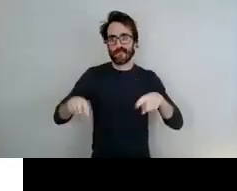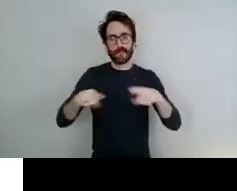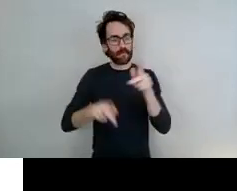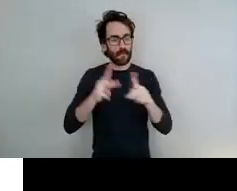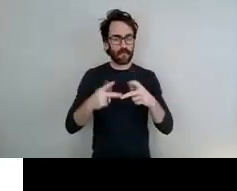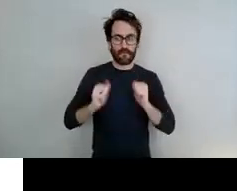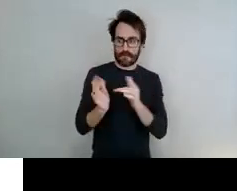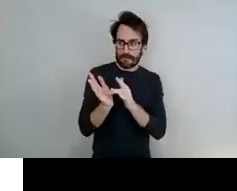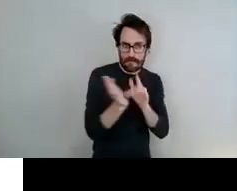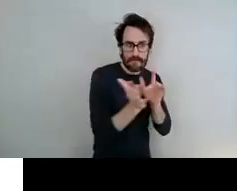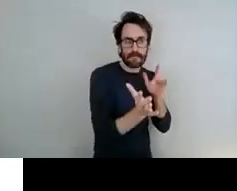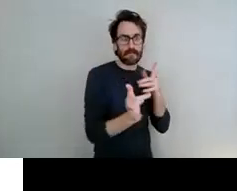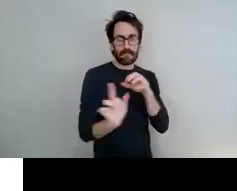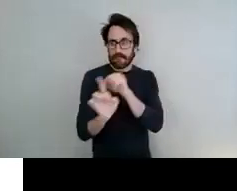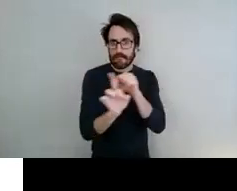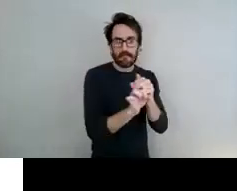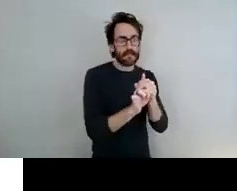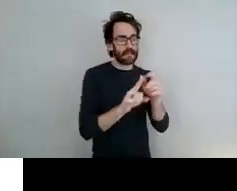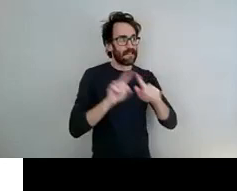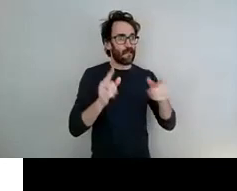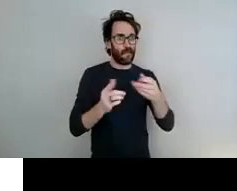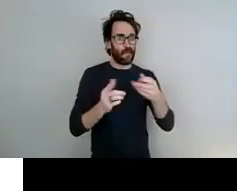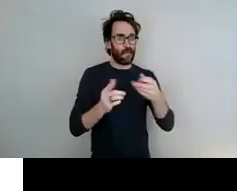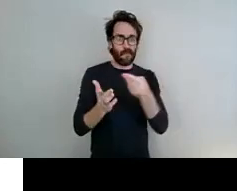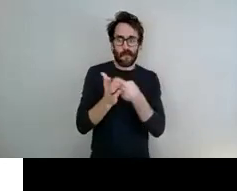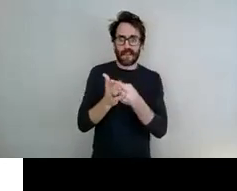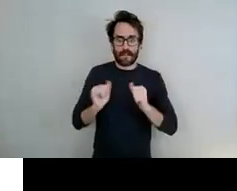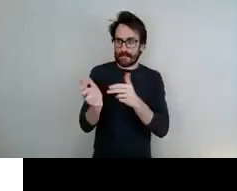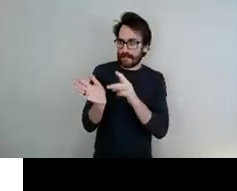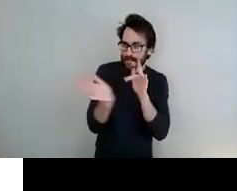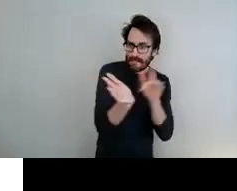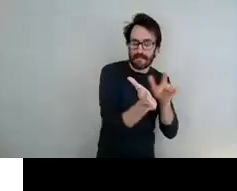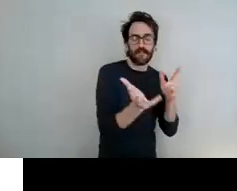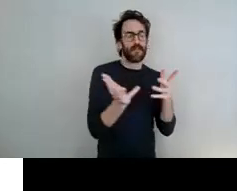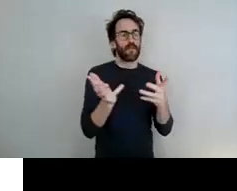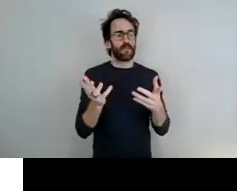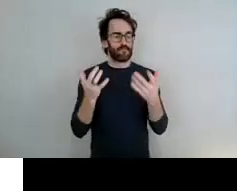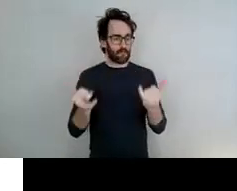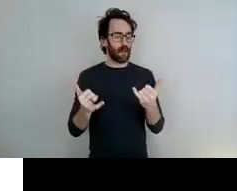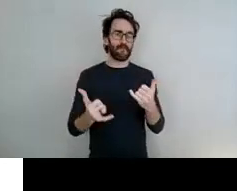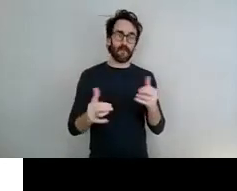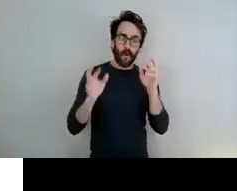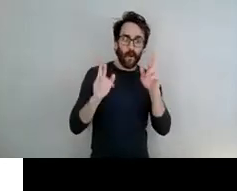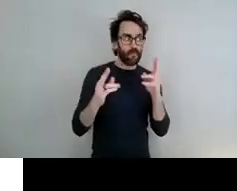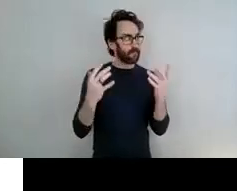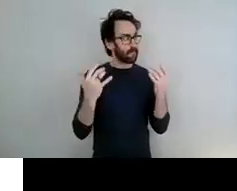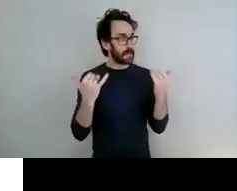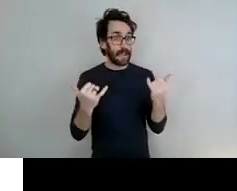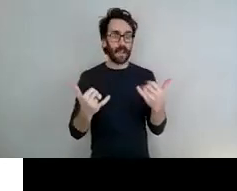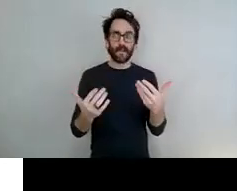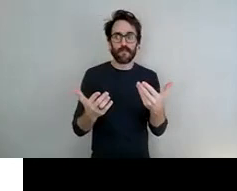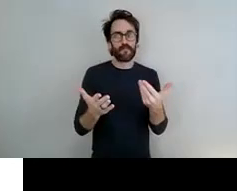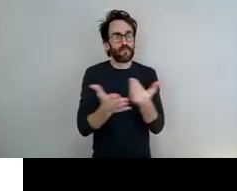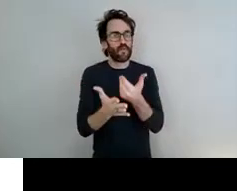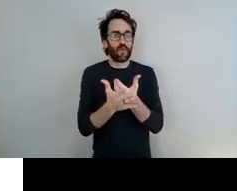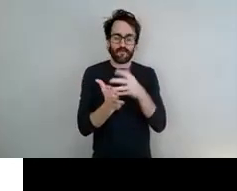they try to scam us out of our funds and money. So we're hoping today that you'll learn a lot of new tips and what